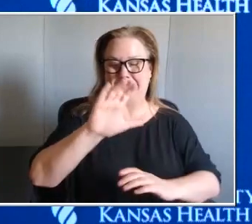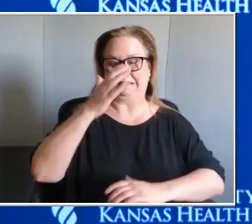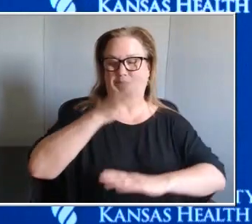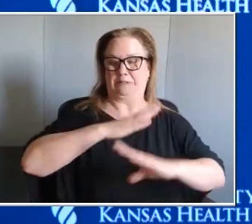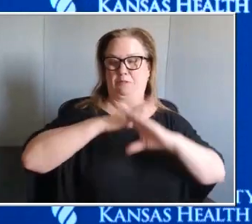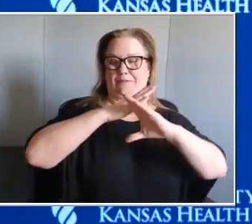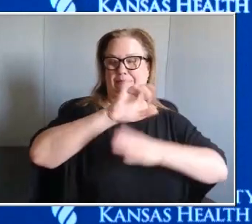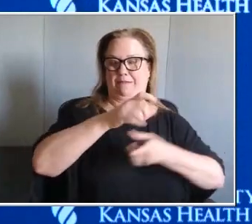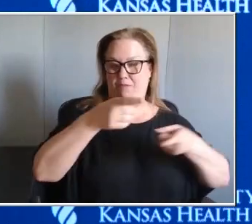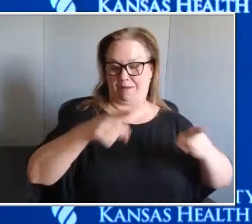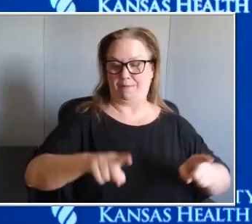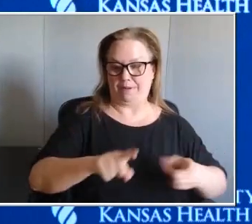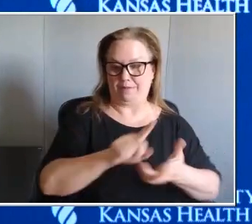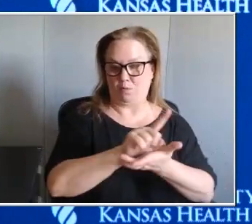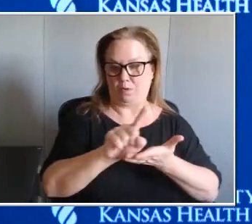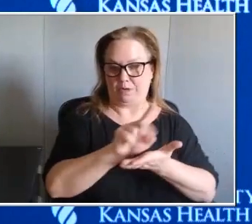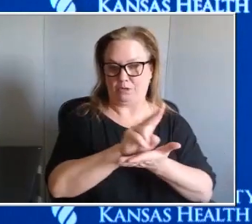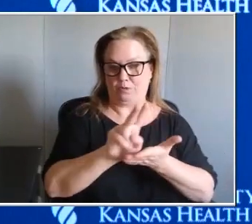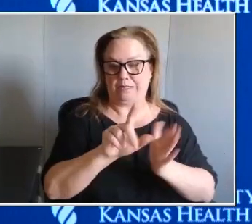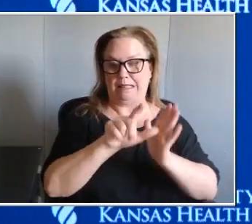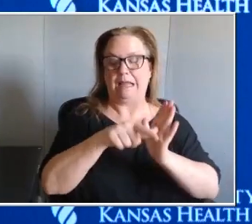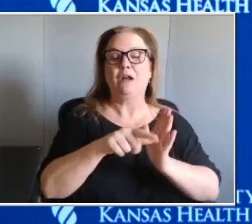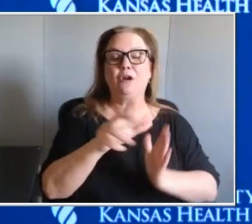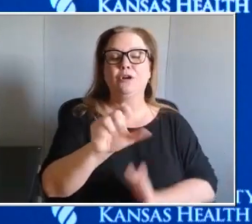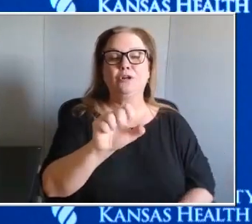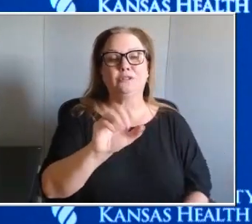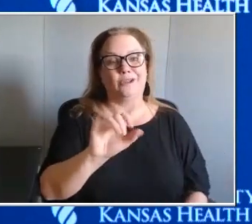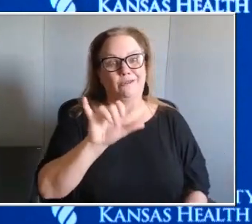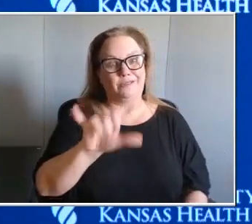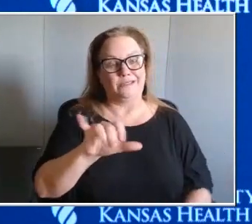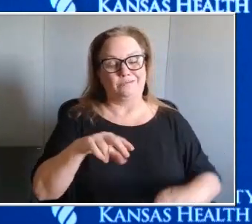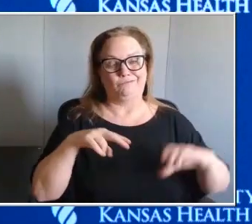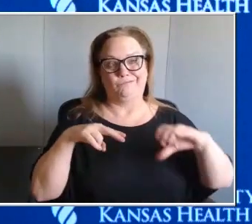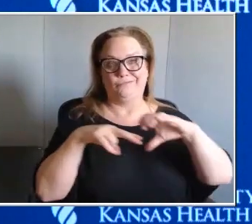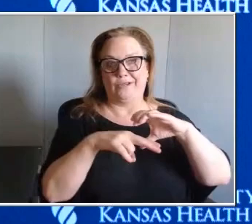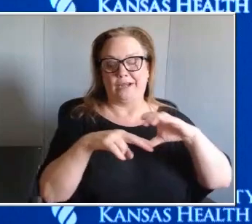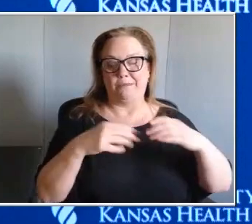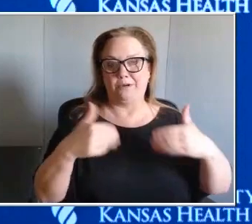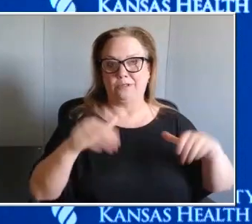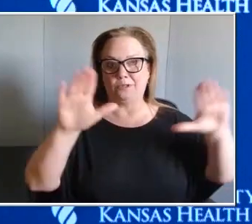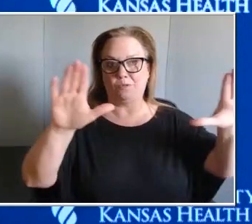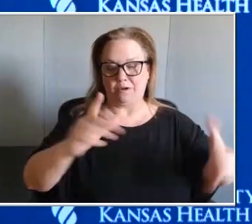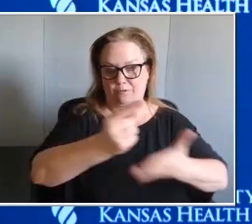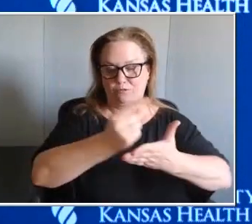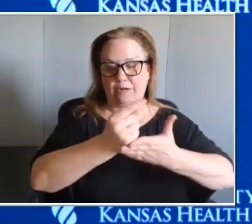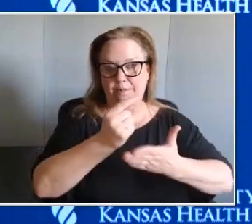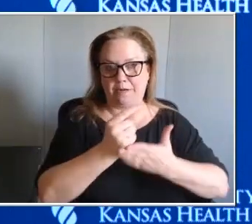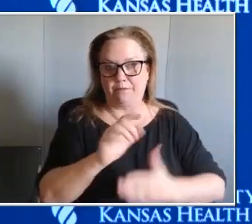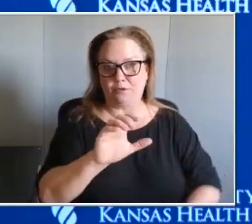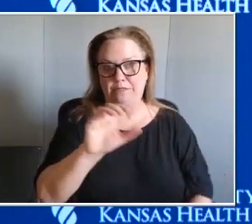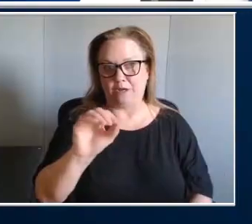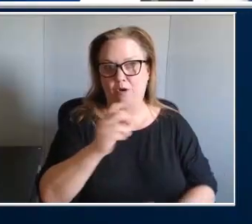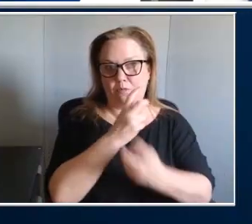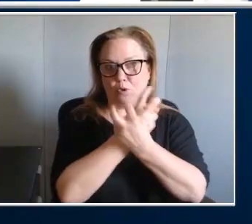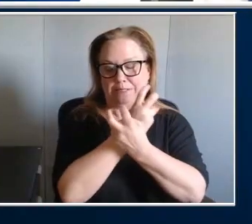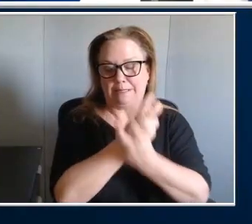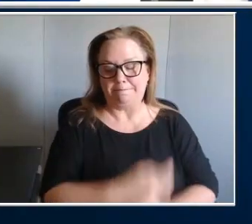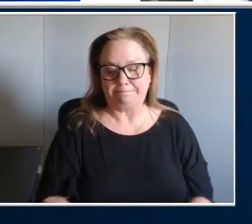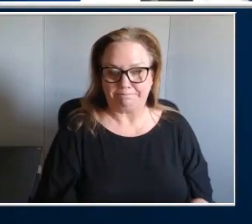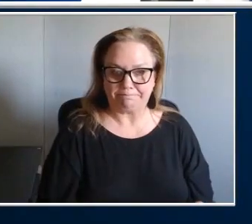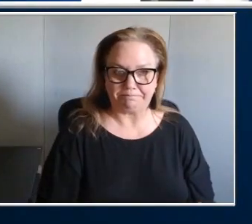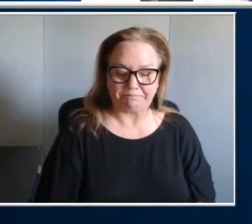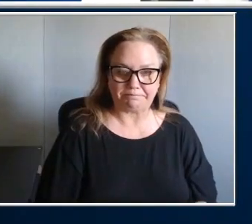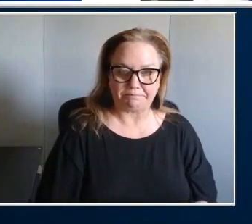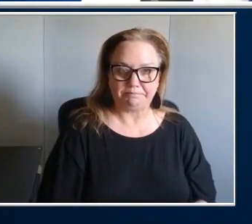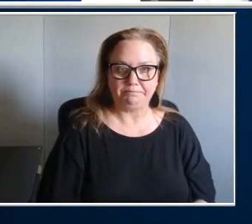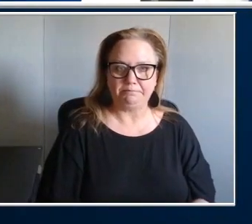from happening. So that's why hyperbarics is really the treatment, is a recommended treatment for carbon monoxide. So how